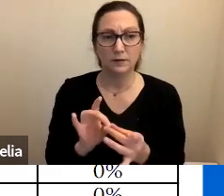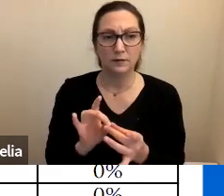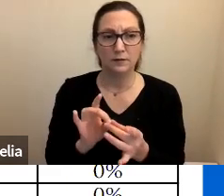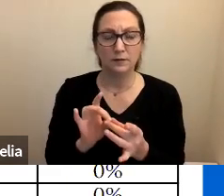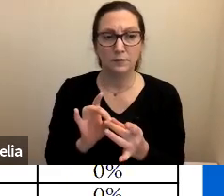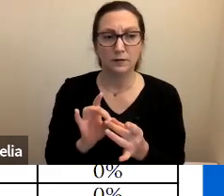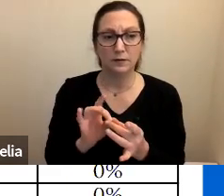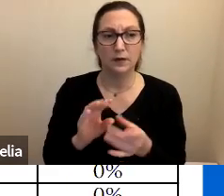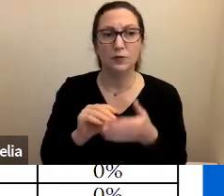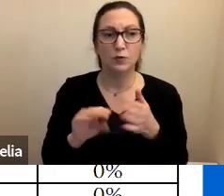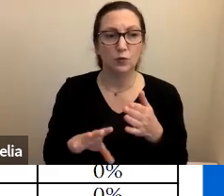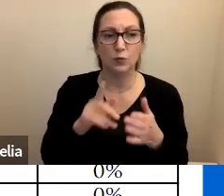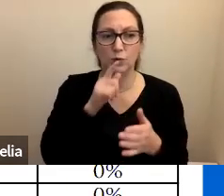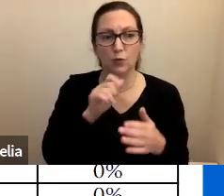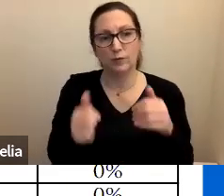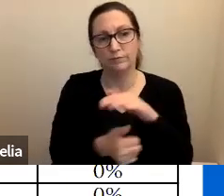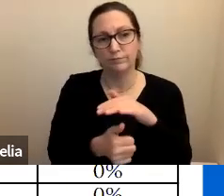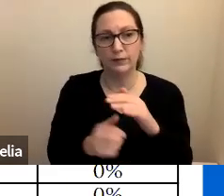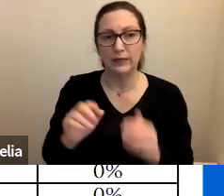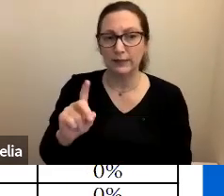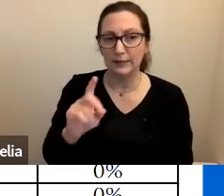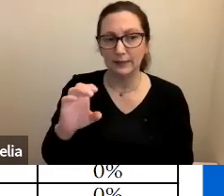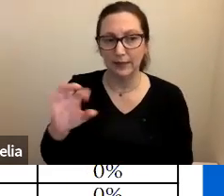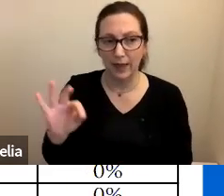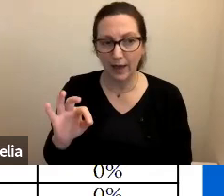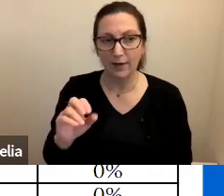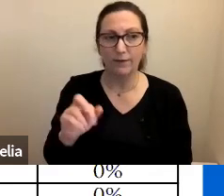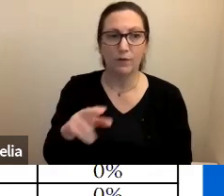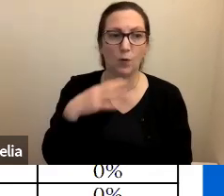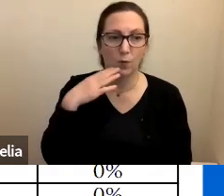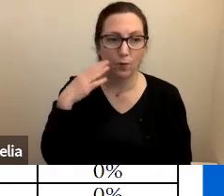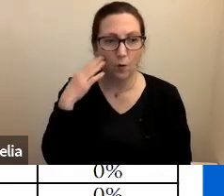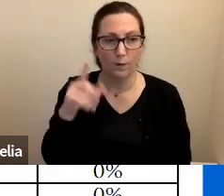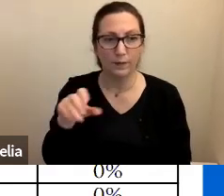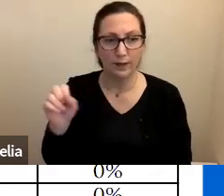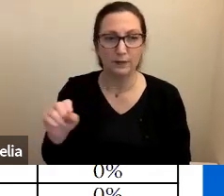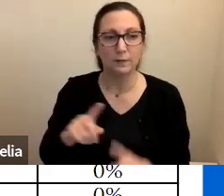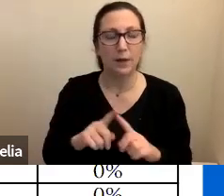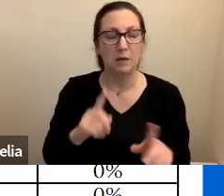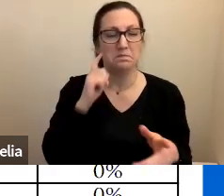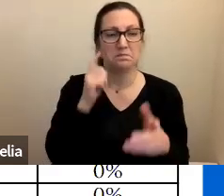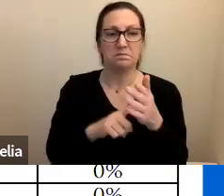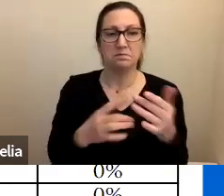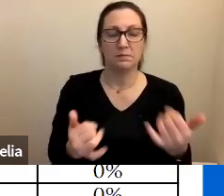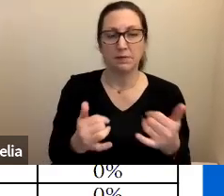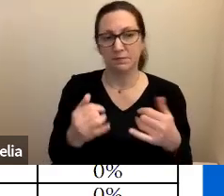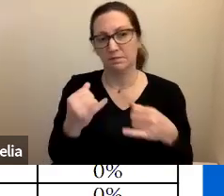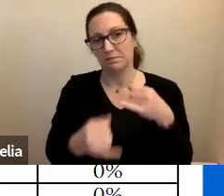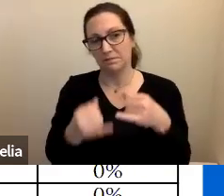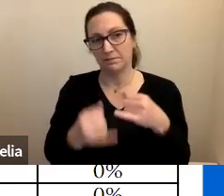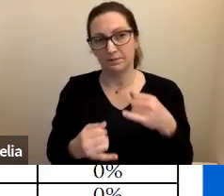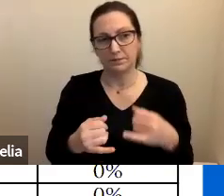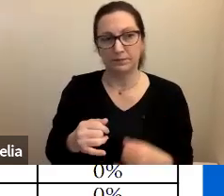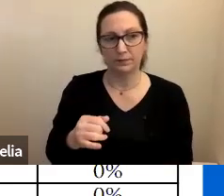students in DCF custody and those impacted by housing fragility, but I see them. I see the zip